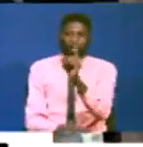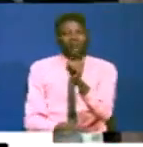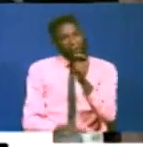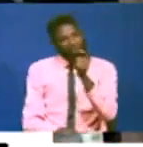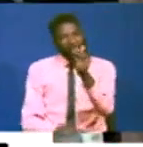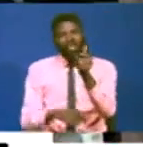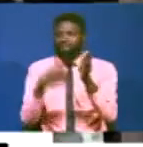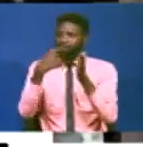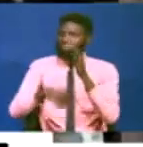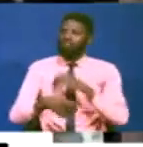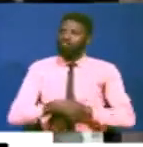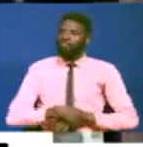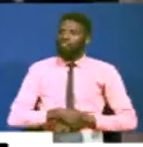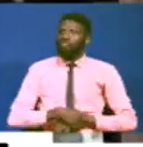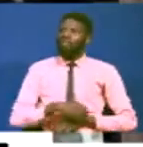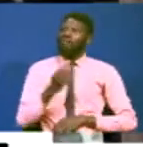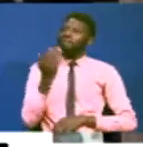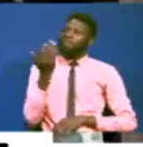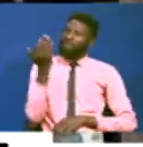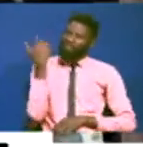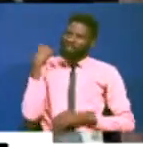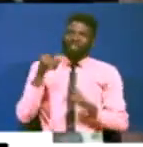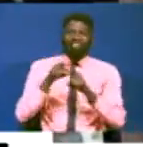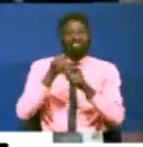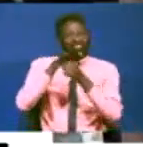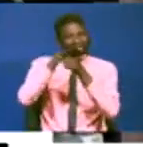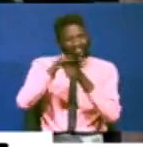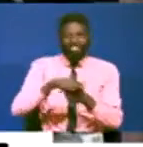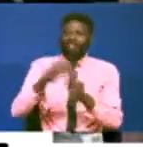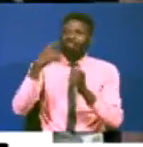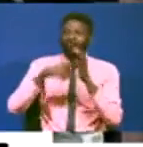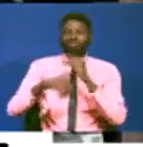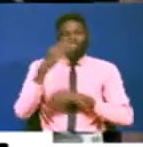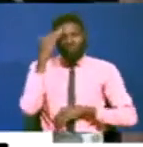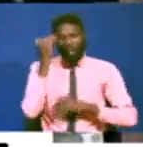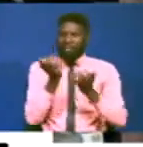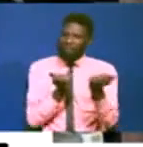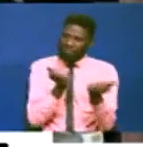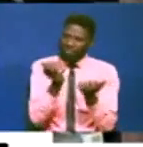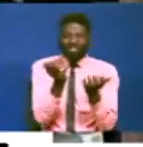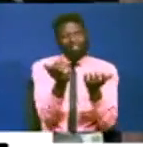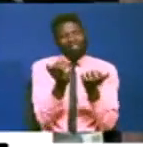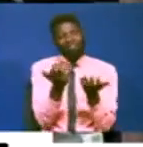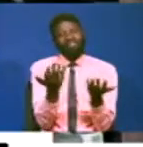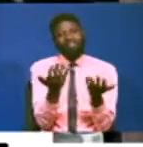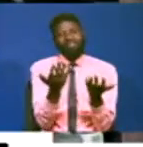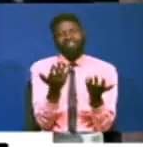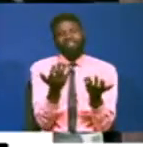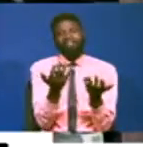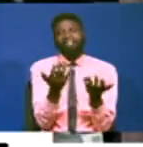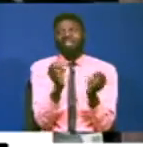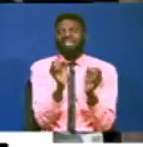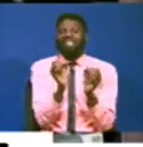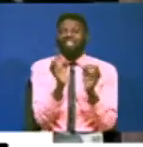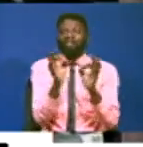alituhangaisha kwa sababu biashara ilikuwa inatakikana. I must say, kwa sababu if we allow